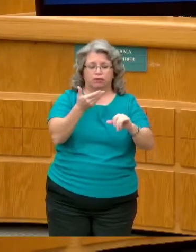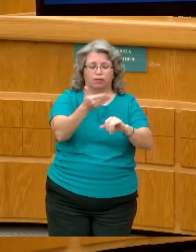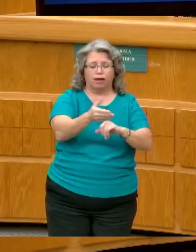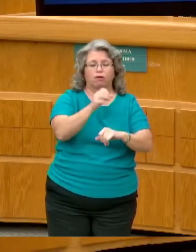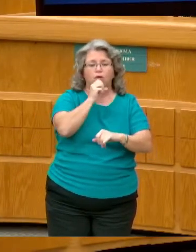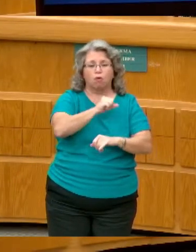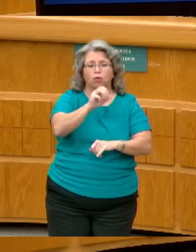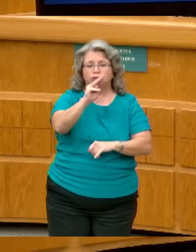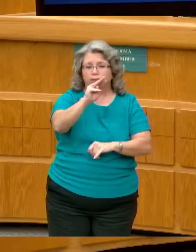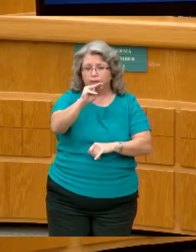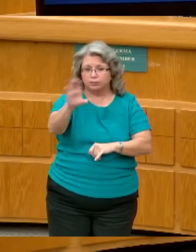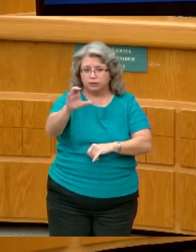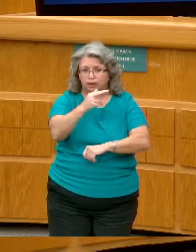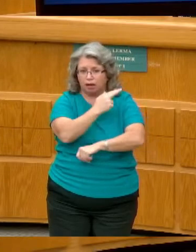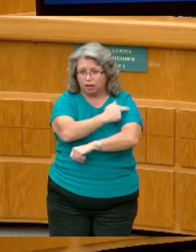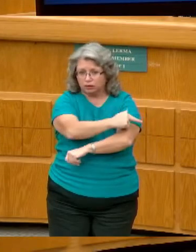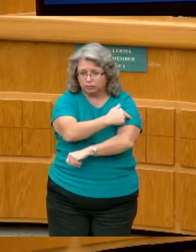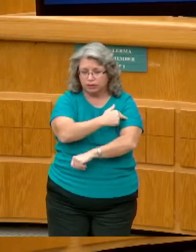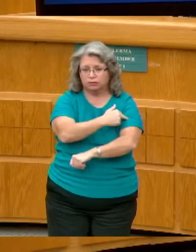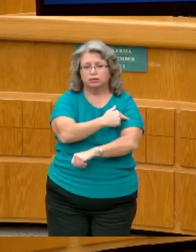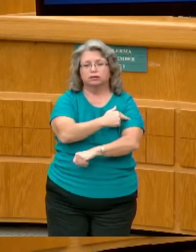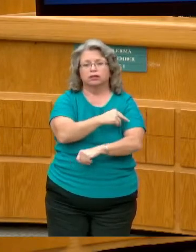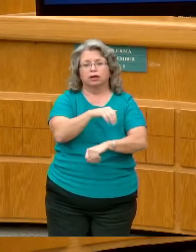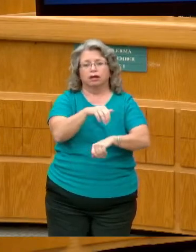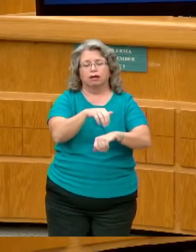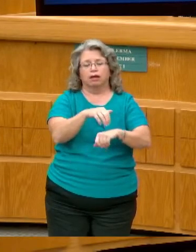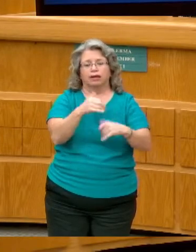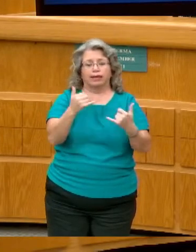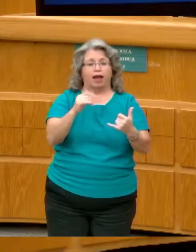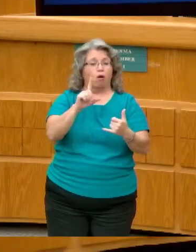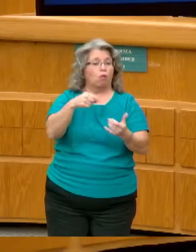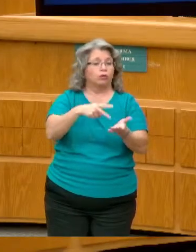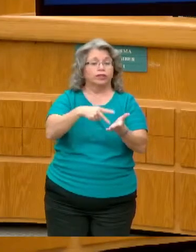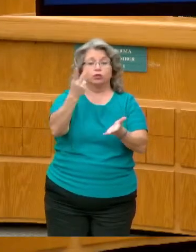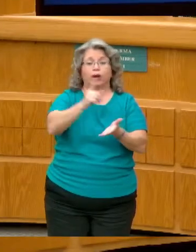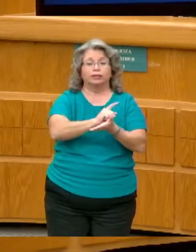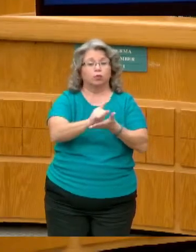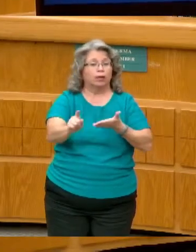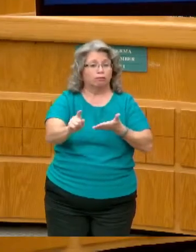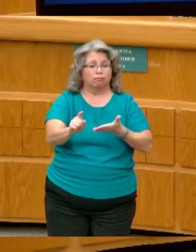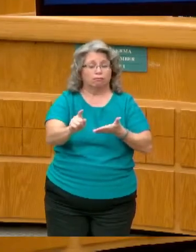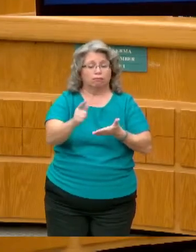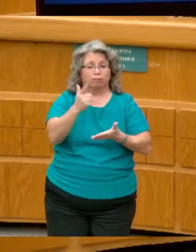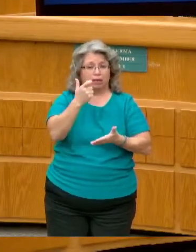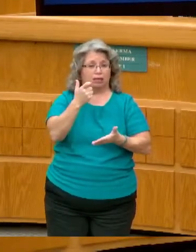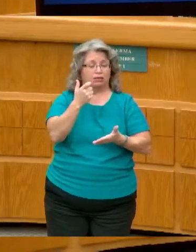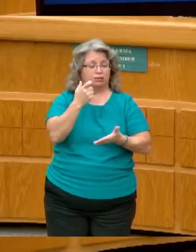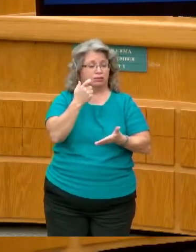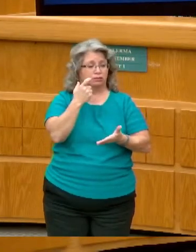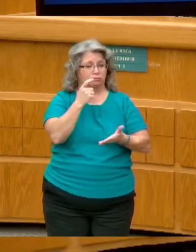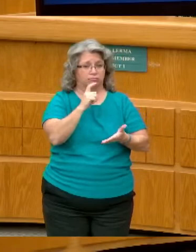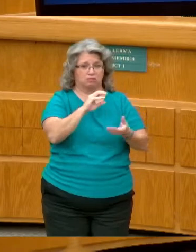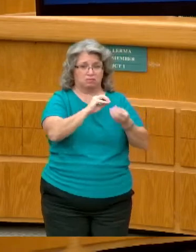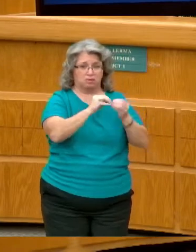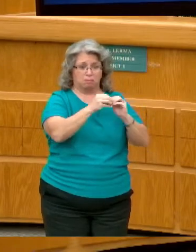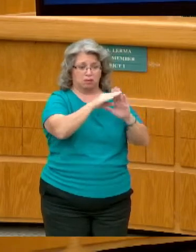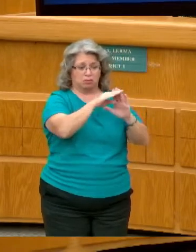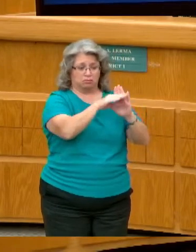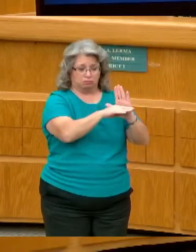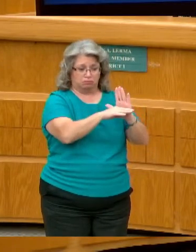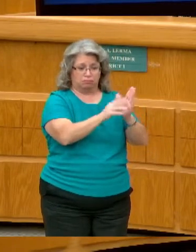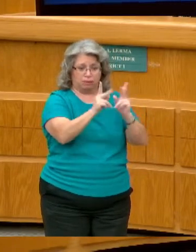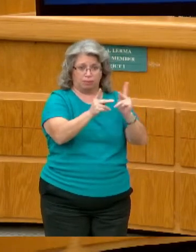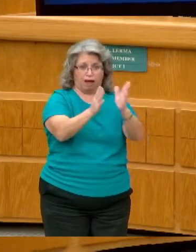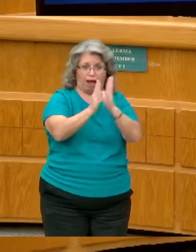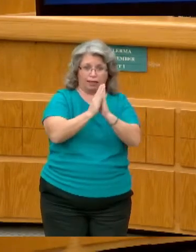Hospital Boulevard, and we're there only twice a week now because we've seen that the demand has gone down for testing.